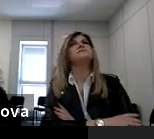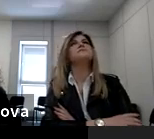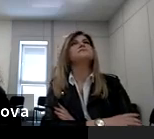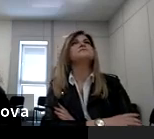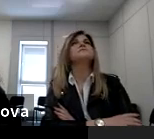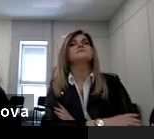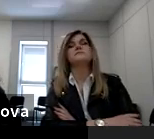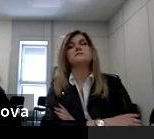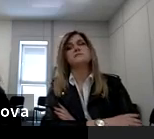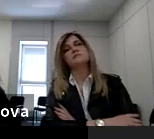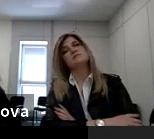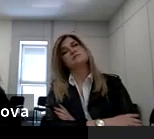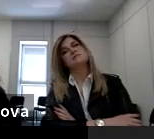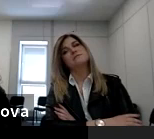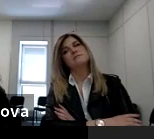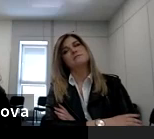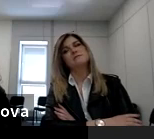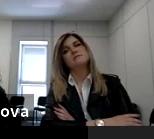to